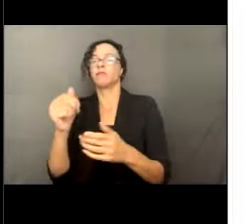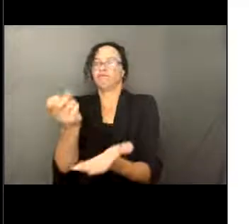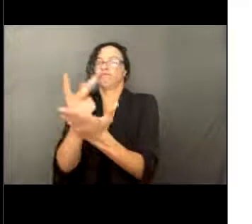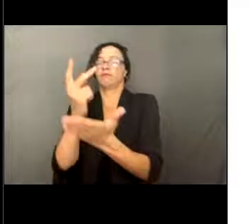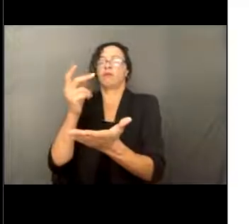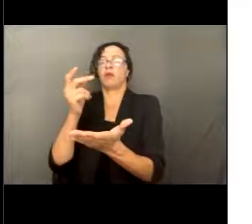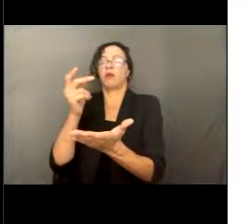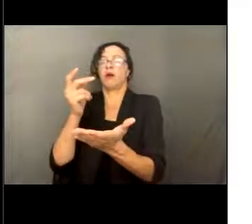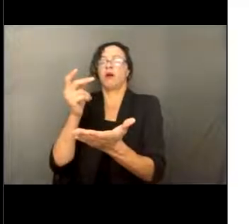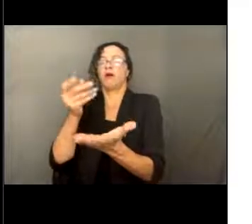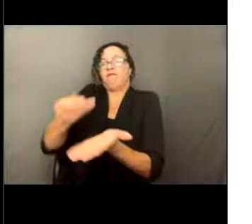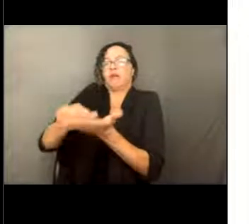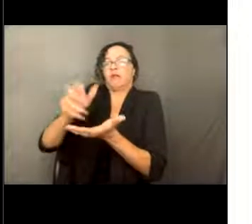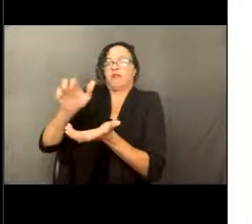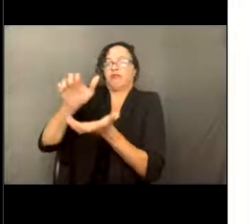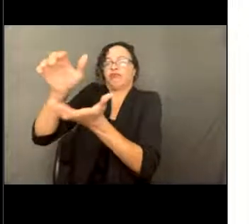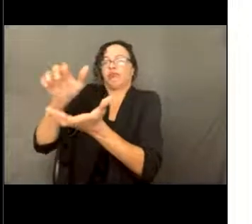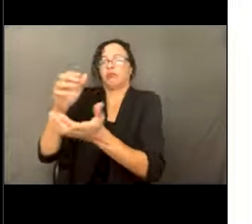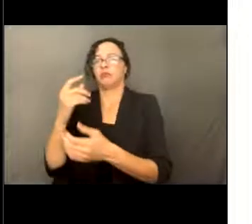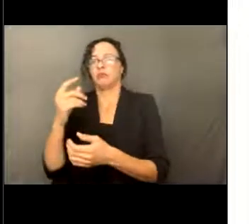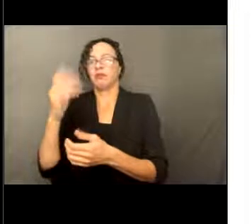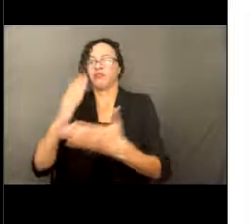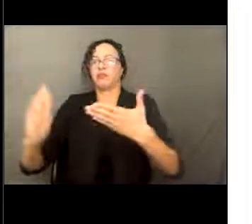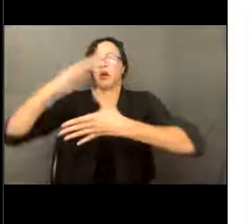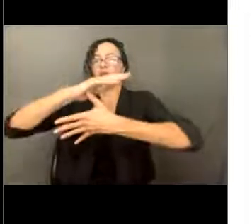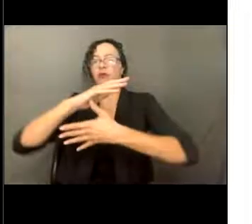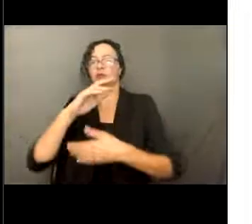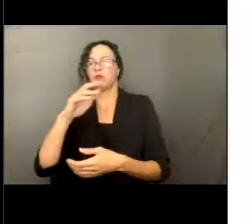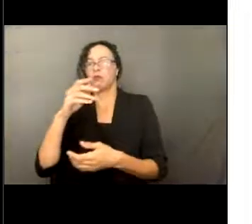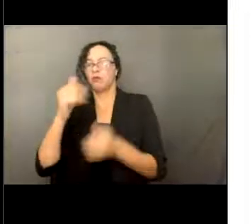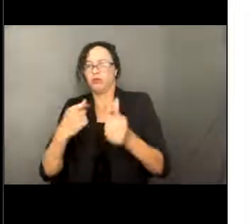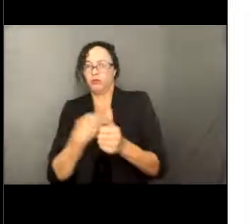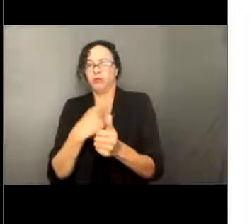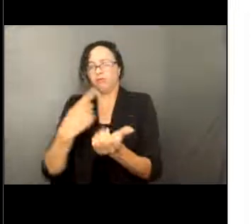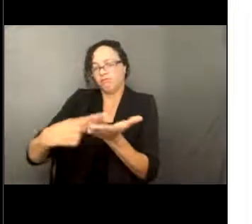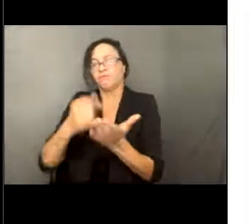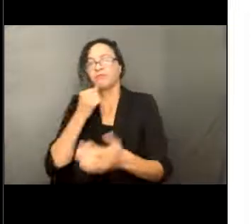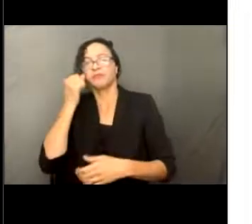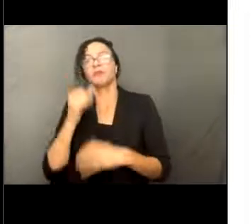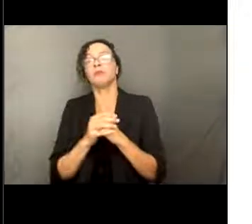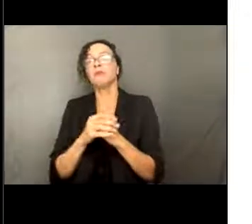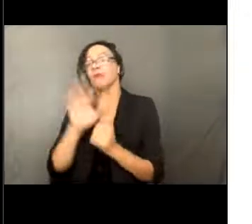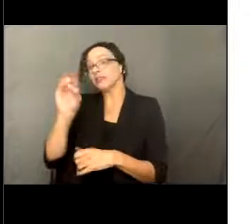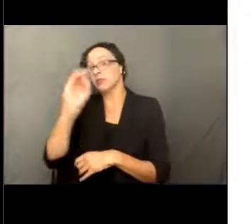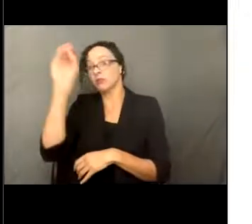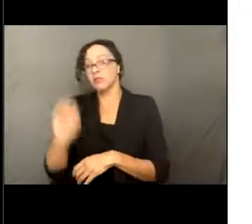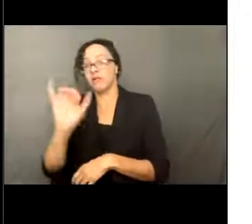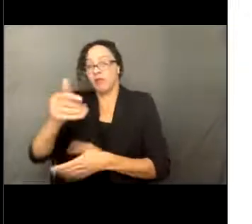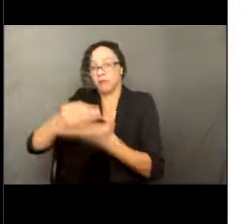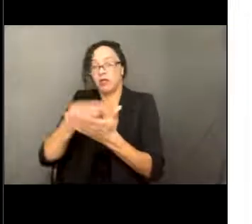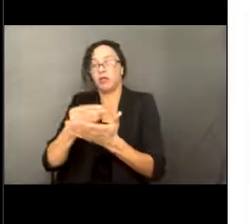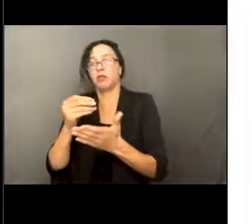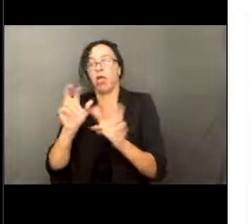toured yesterday. 60% of the funding from Measure A are going to local programs, 20% for the HOV